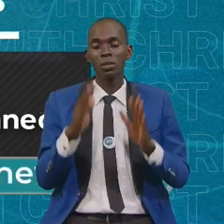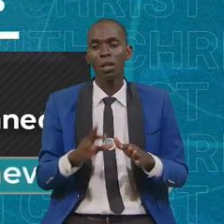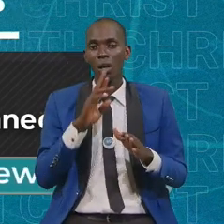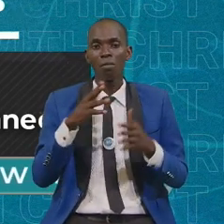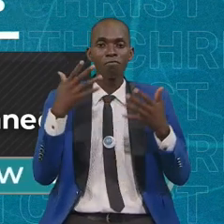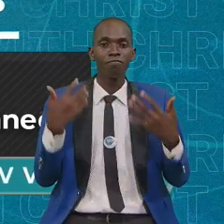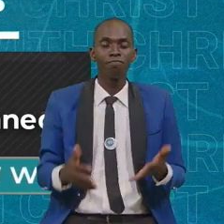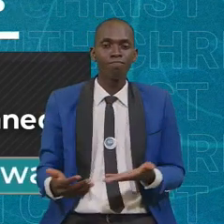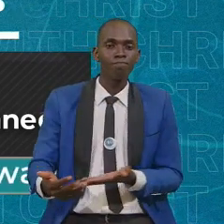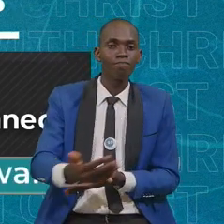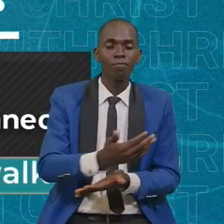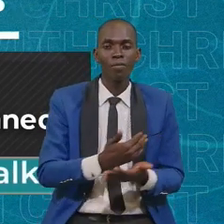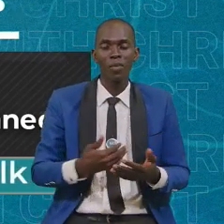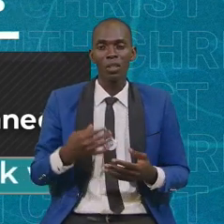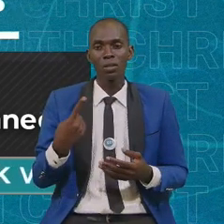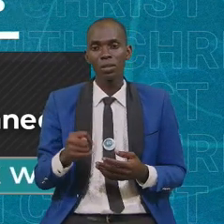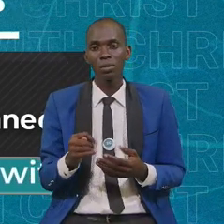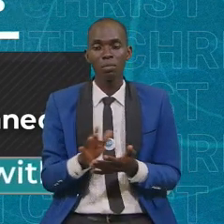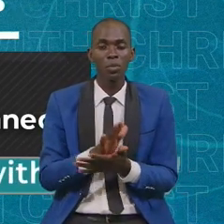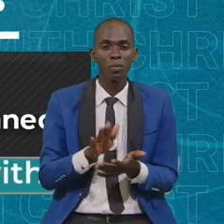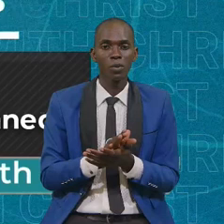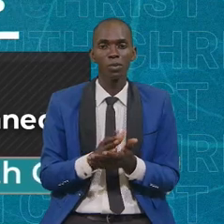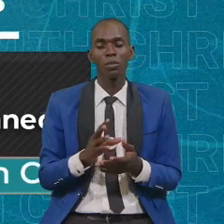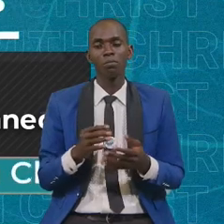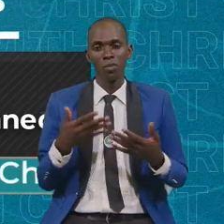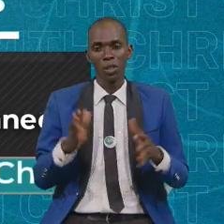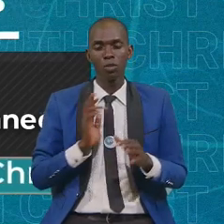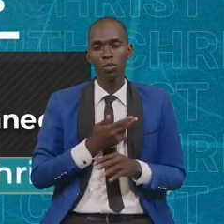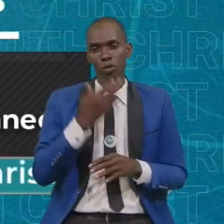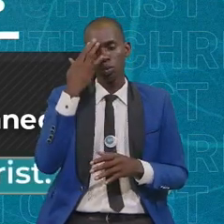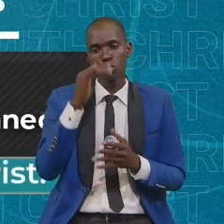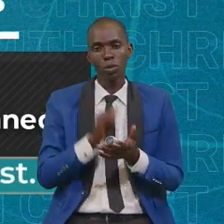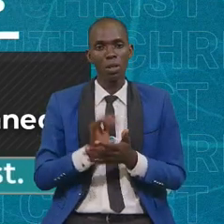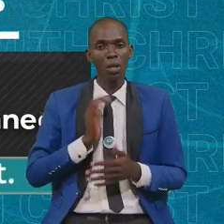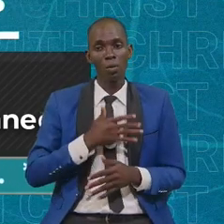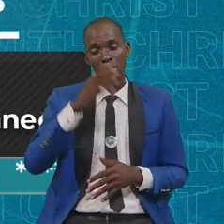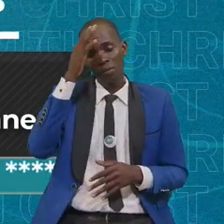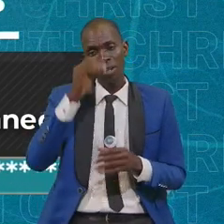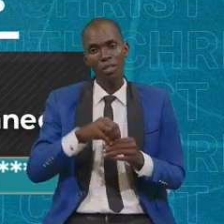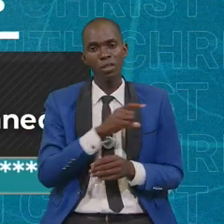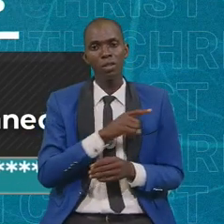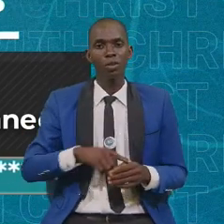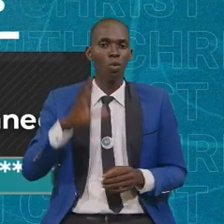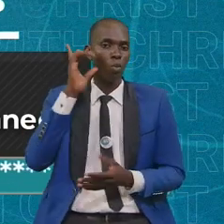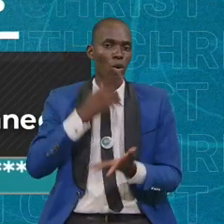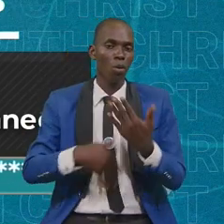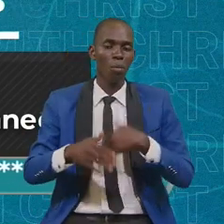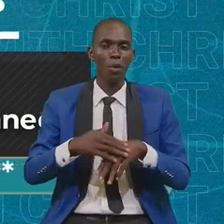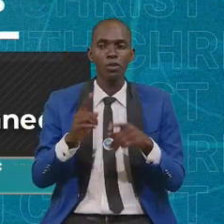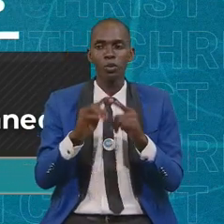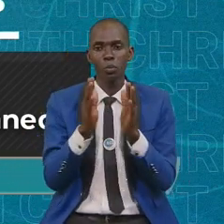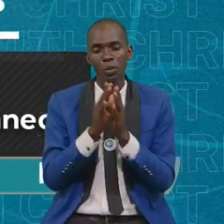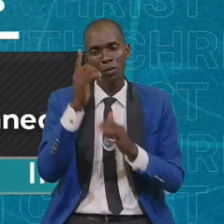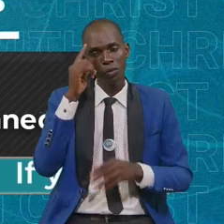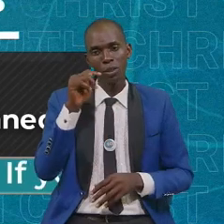our Father and the Lord will be able to come back to pray for the needs of the people. And